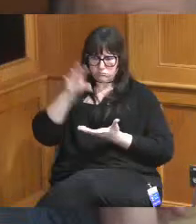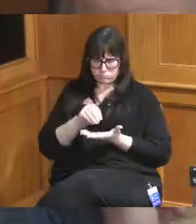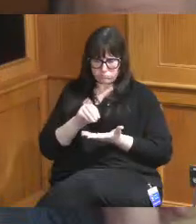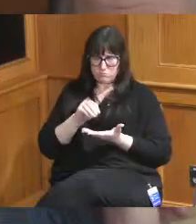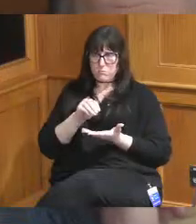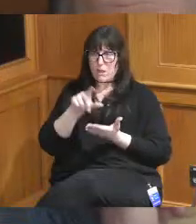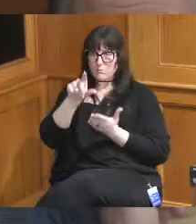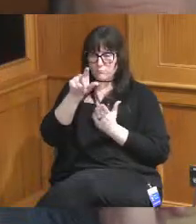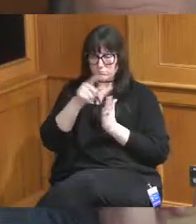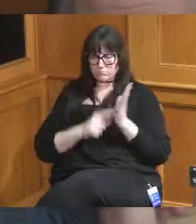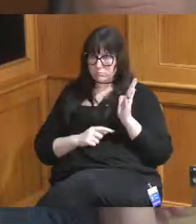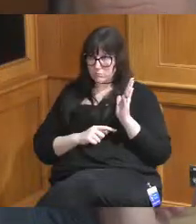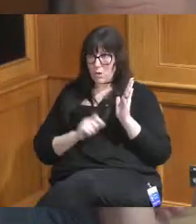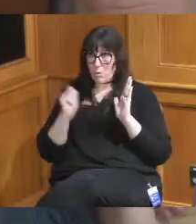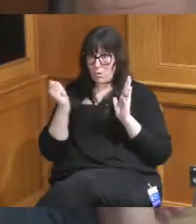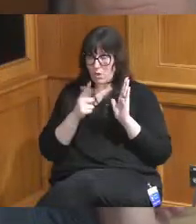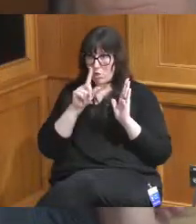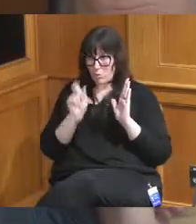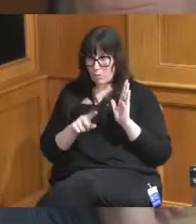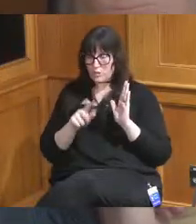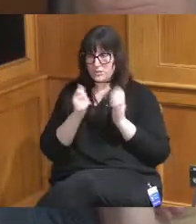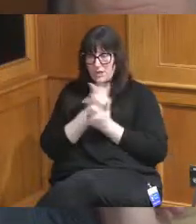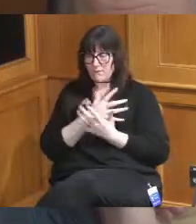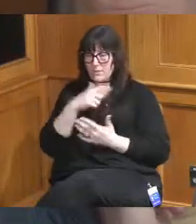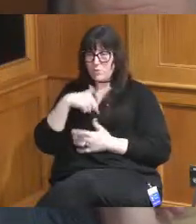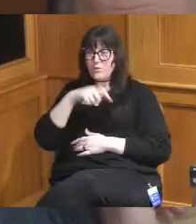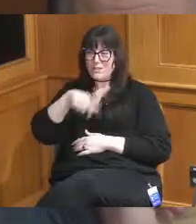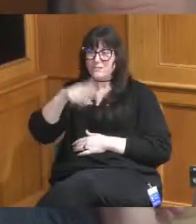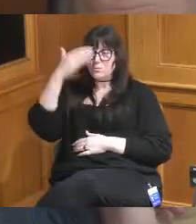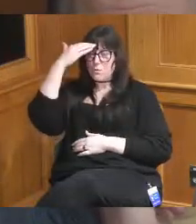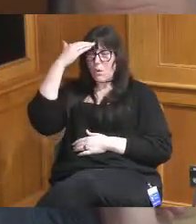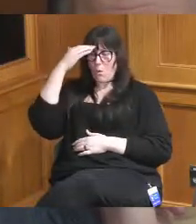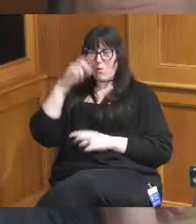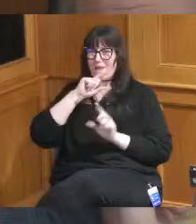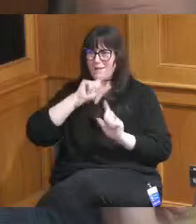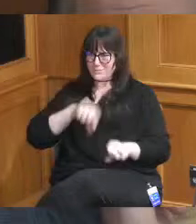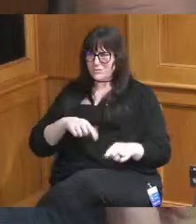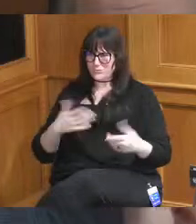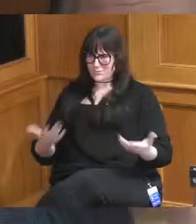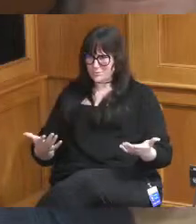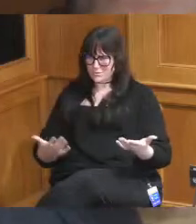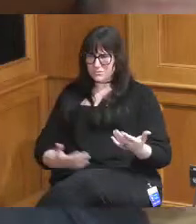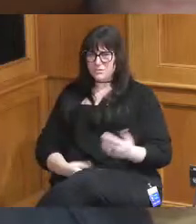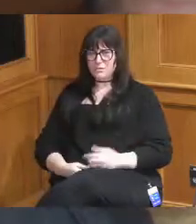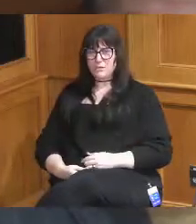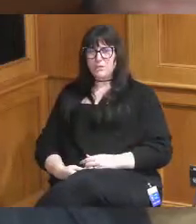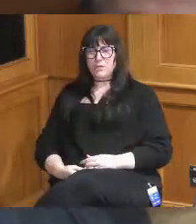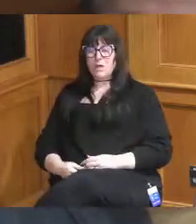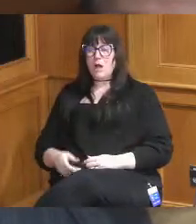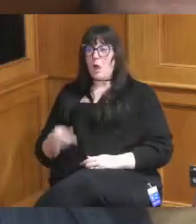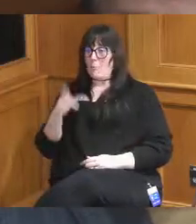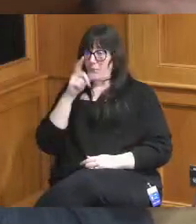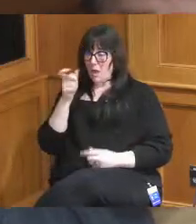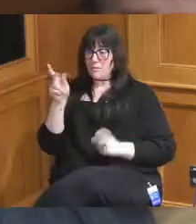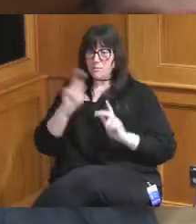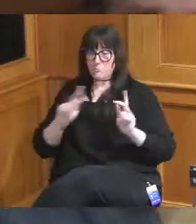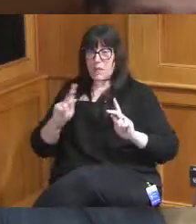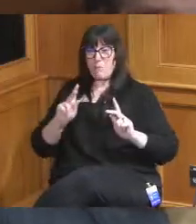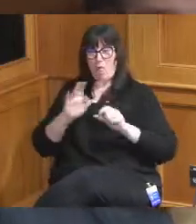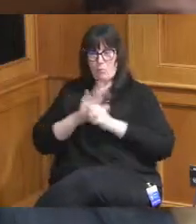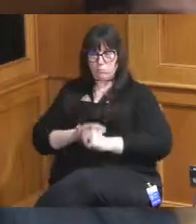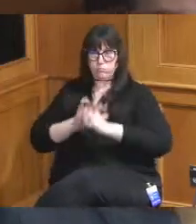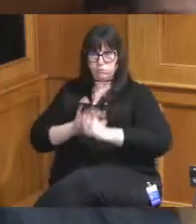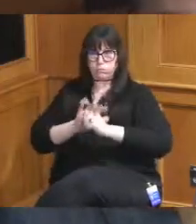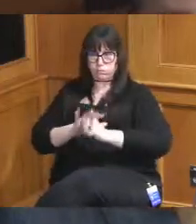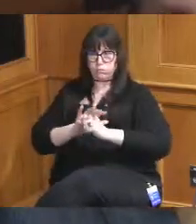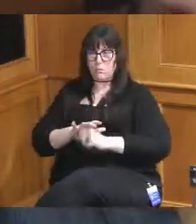together and come with some answers. Because people kept the heat on, Evendale